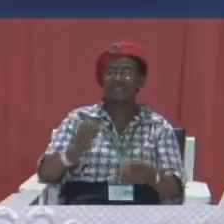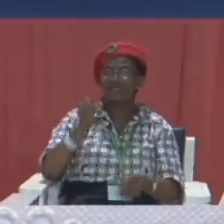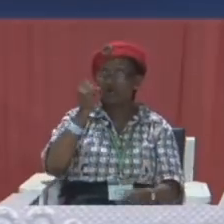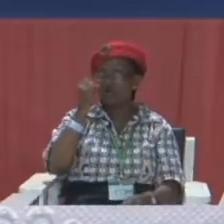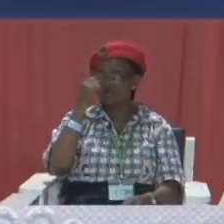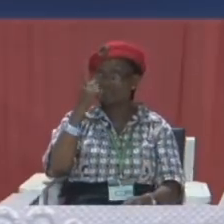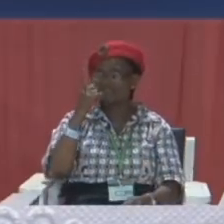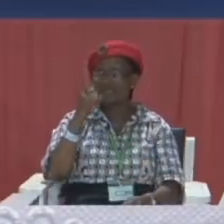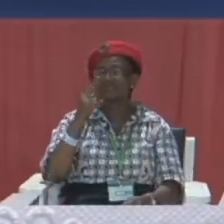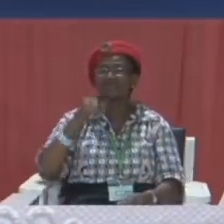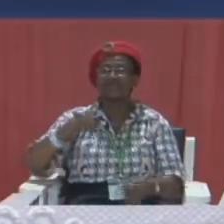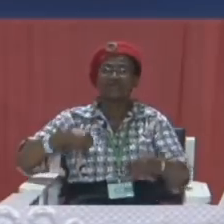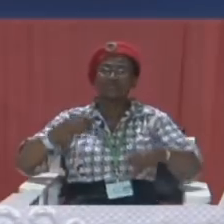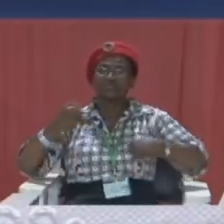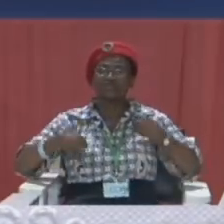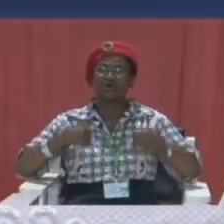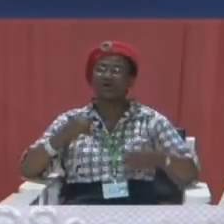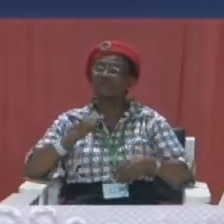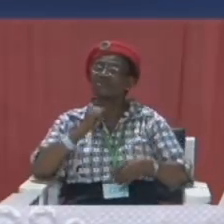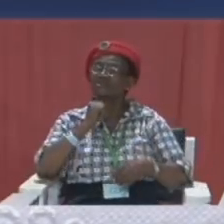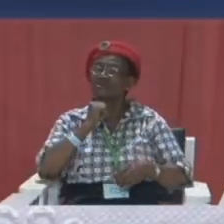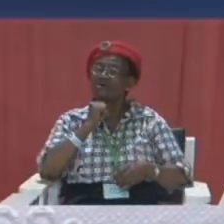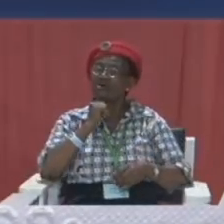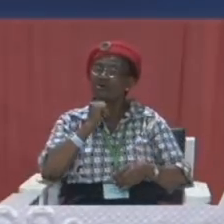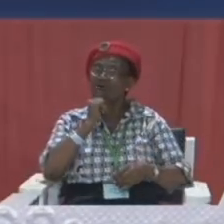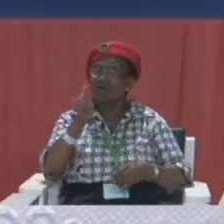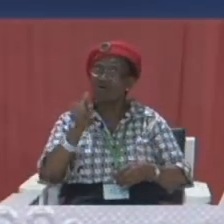unspeakable, we